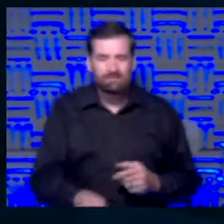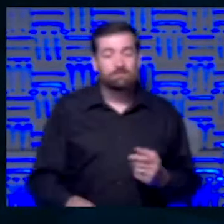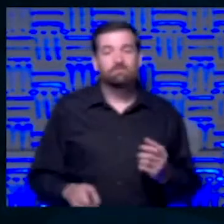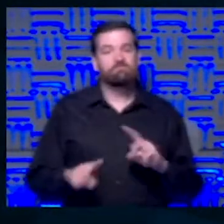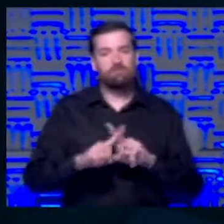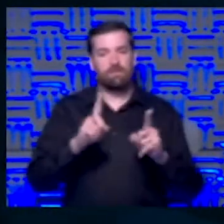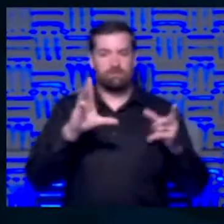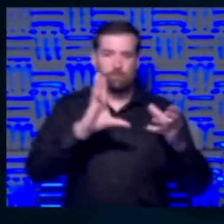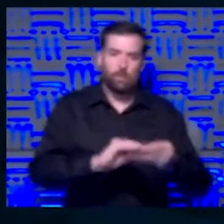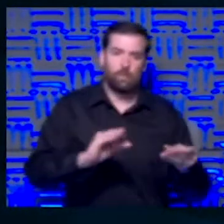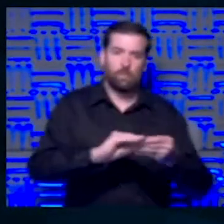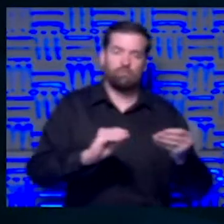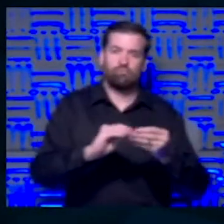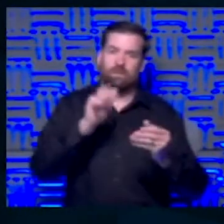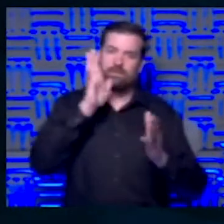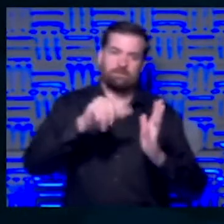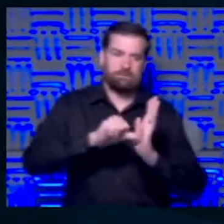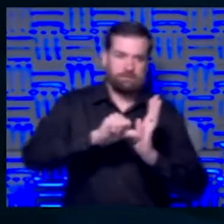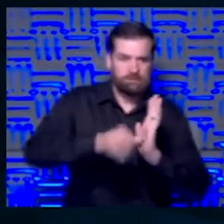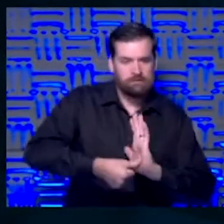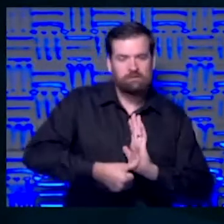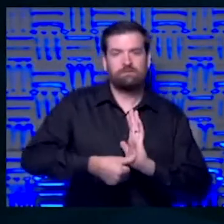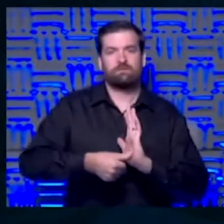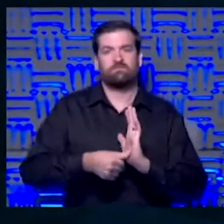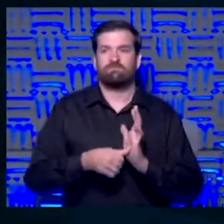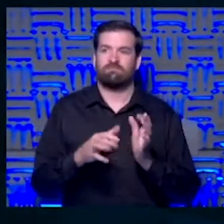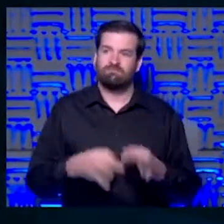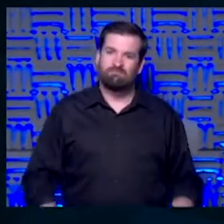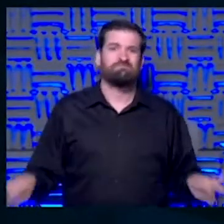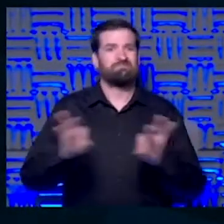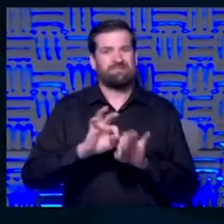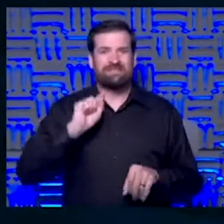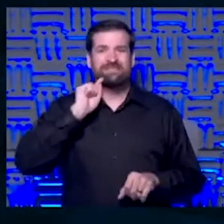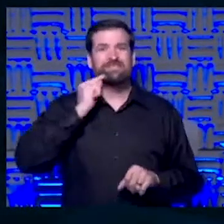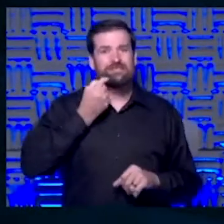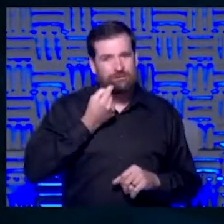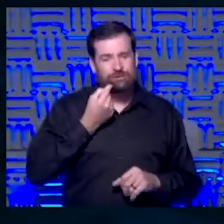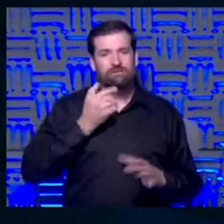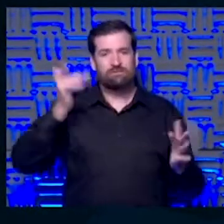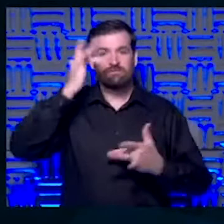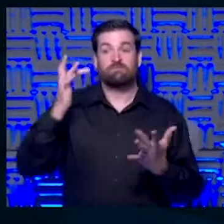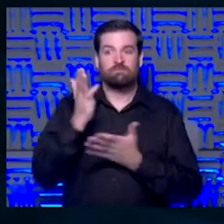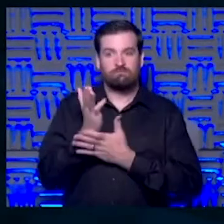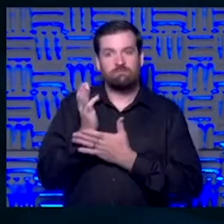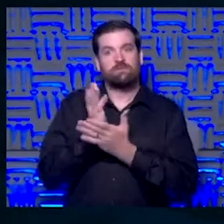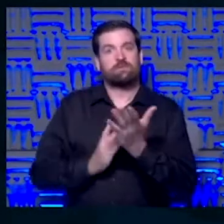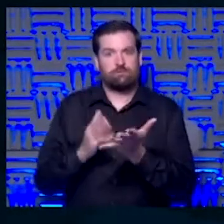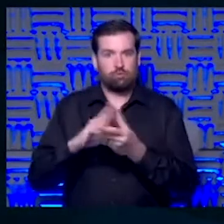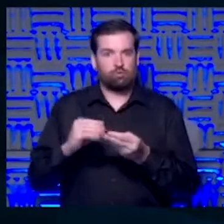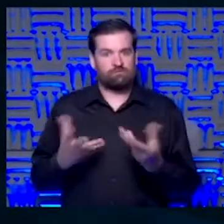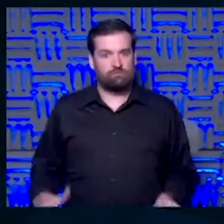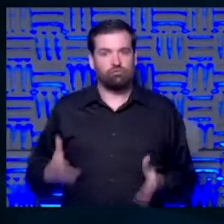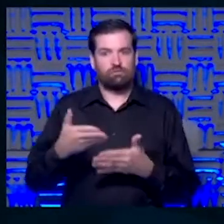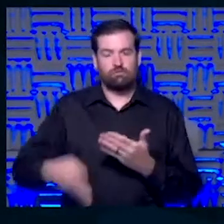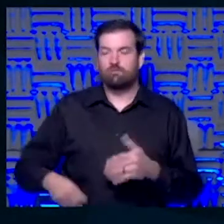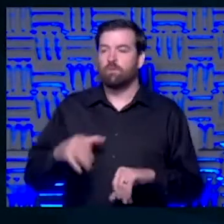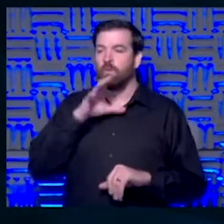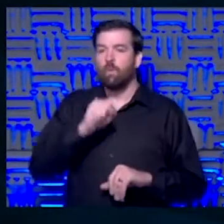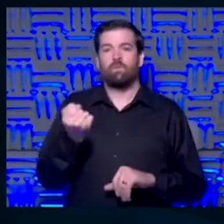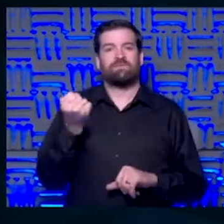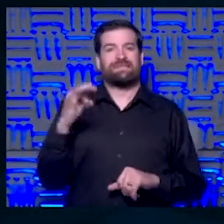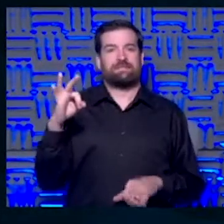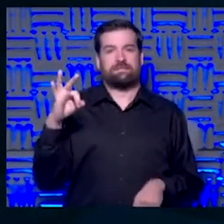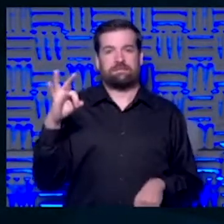really drives home the message of how serious this illness is. We've got some others that I've already done that have not been released yet. A 19-year-old,